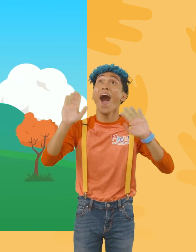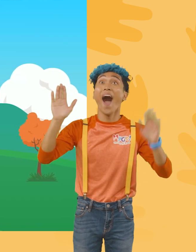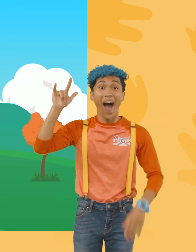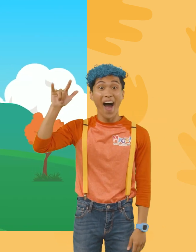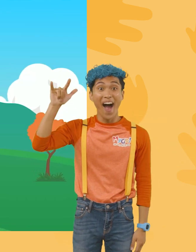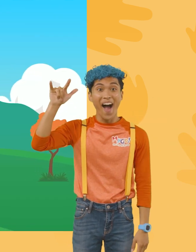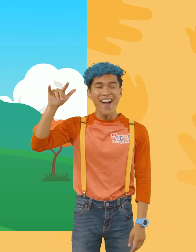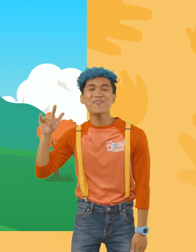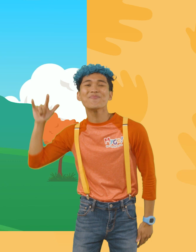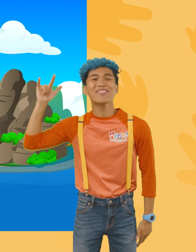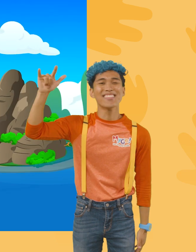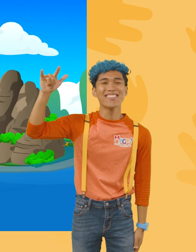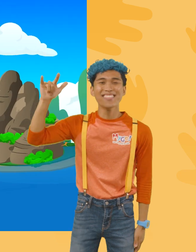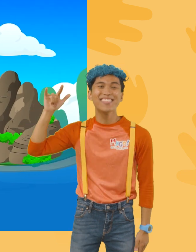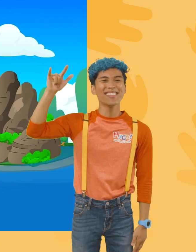Hey, airplane!